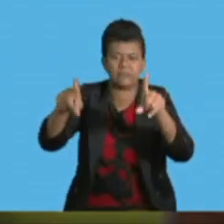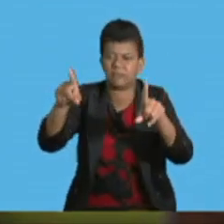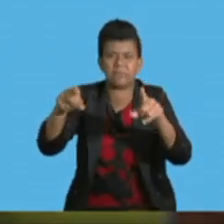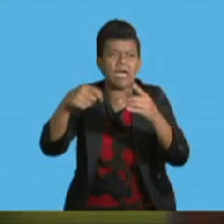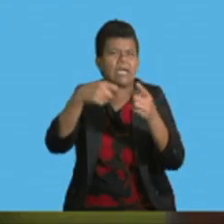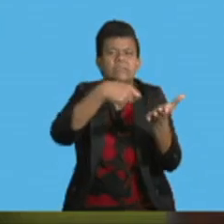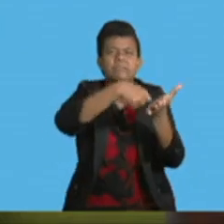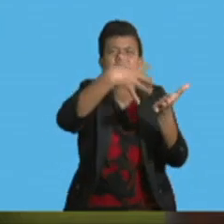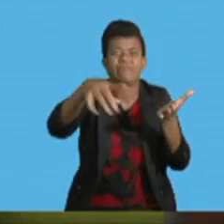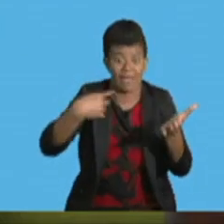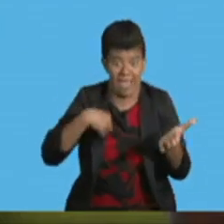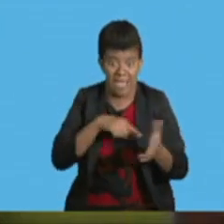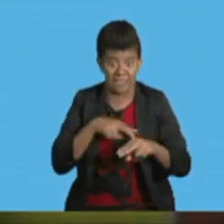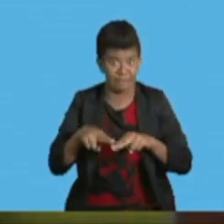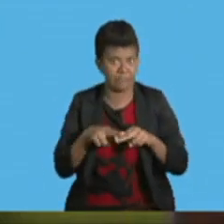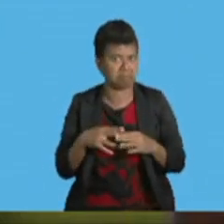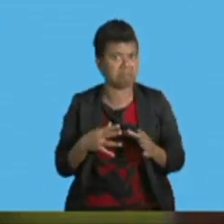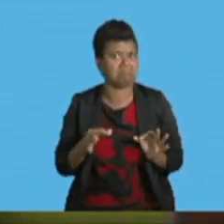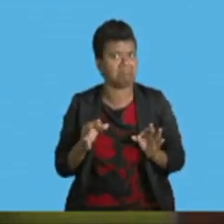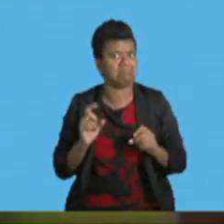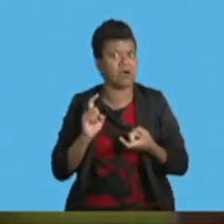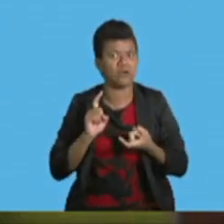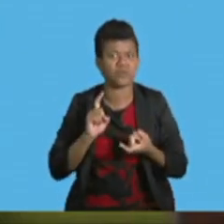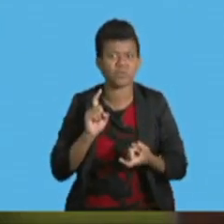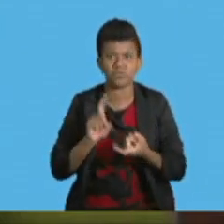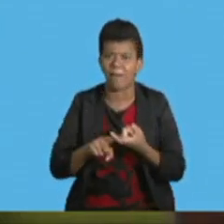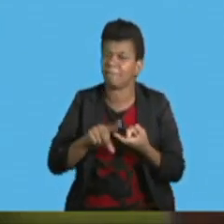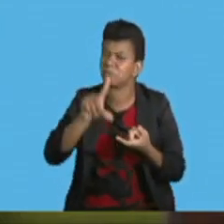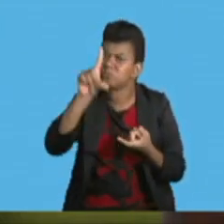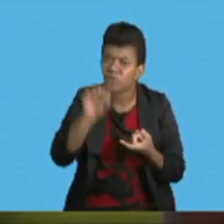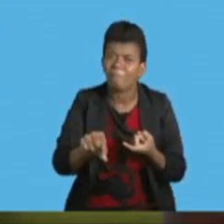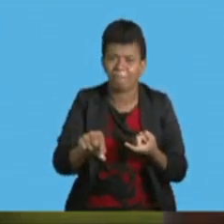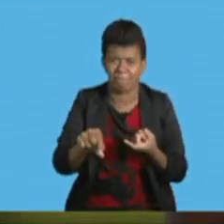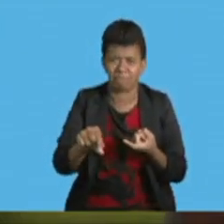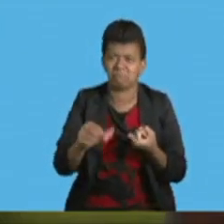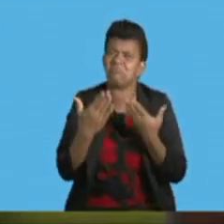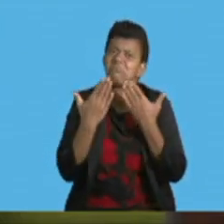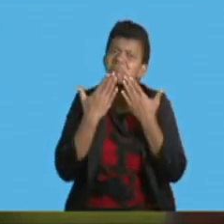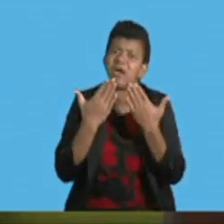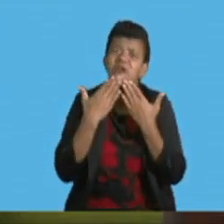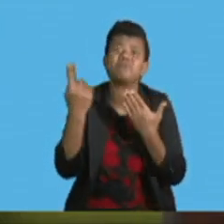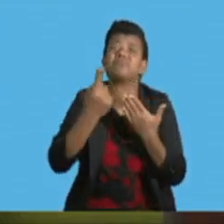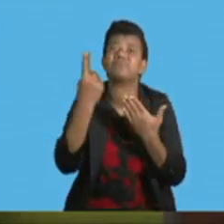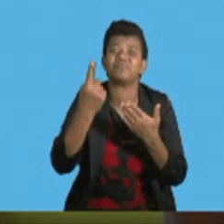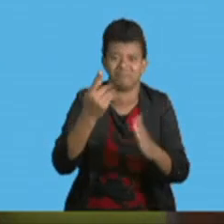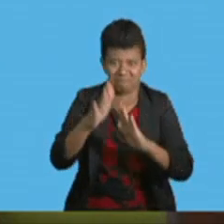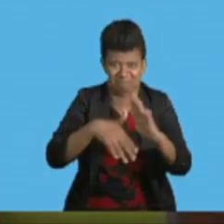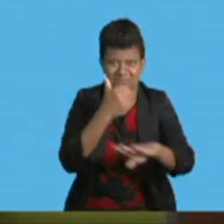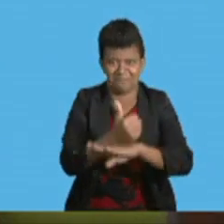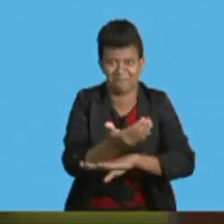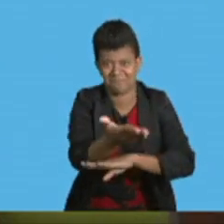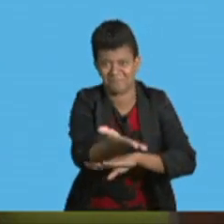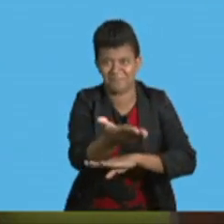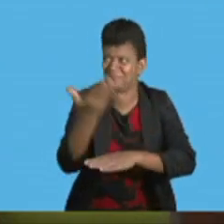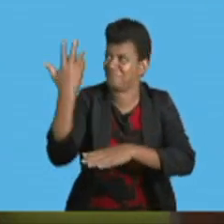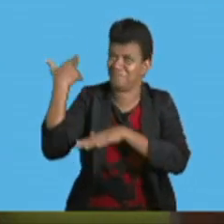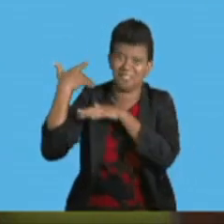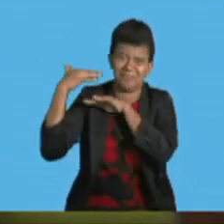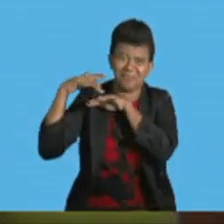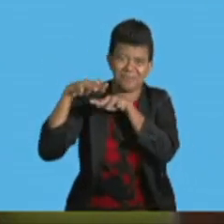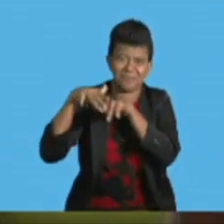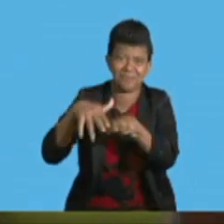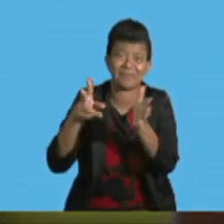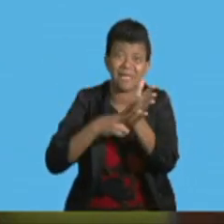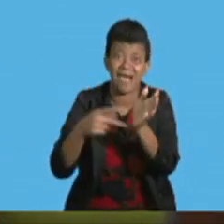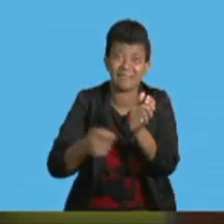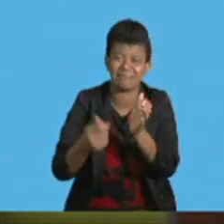for our predecessors, those that had the vision to set up facilities like Monasabu, and also the support of the land-owning units